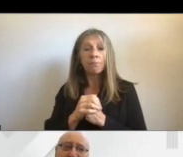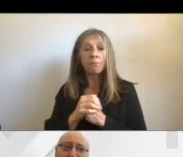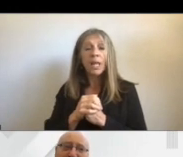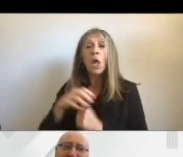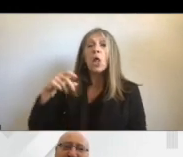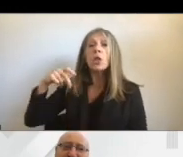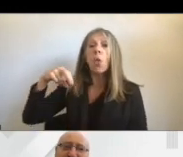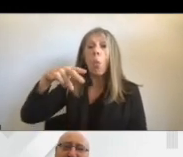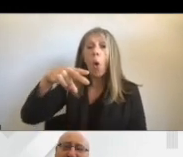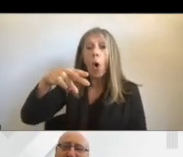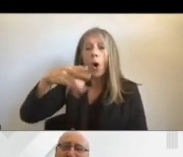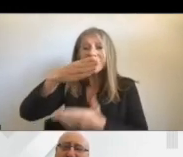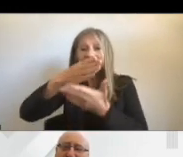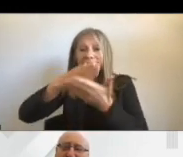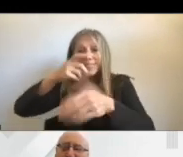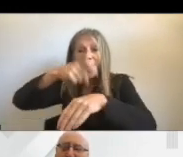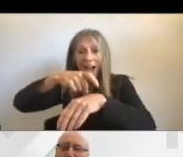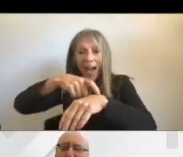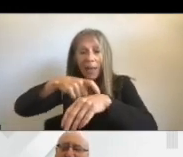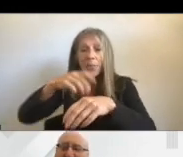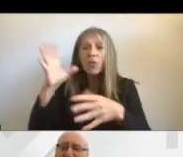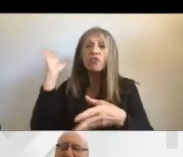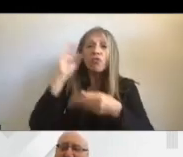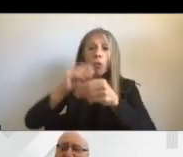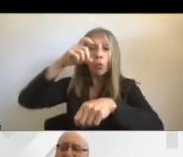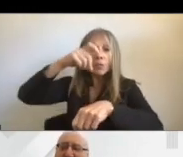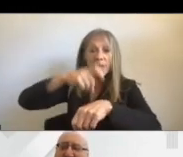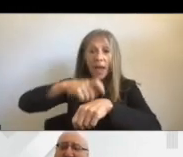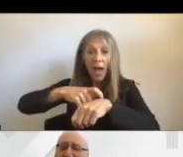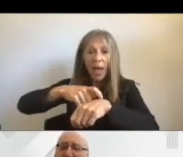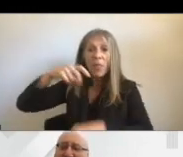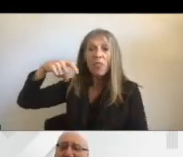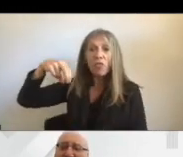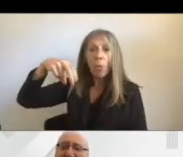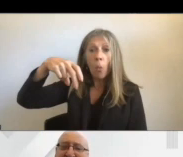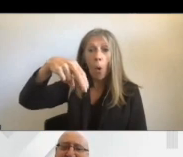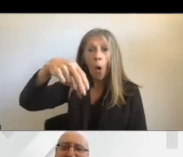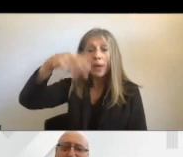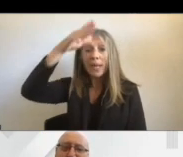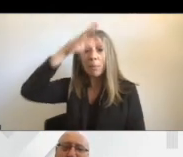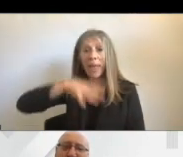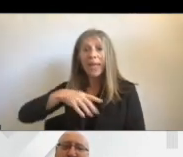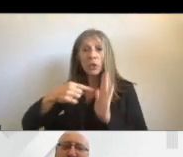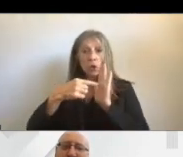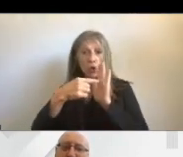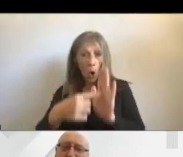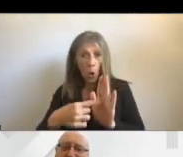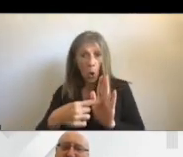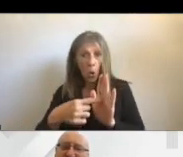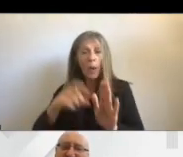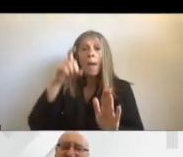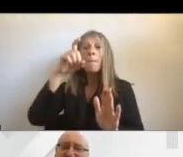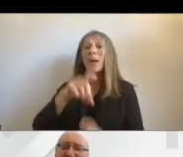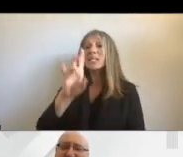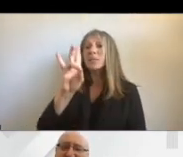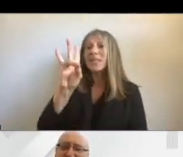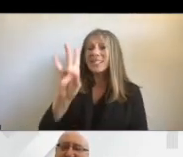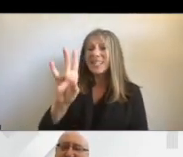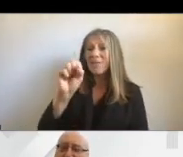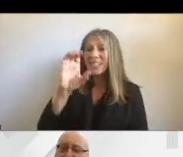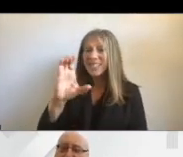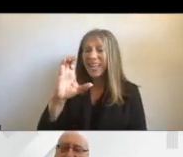in that setback. This is particularly for perpendicular curb ramps where a setback is permitted based on the location